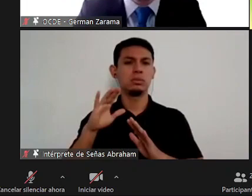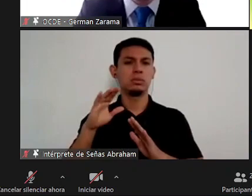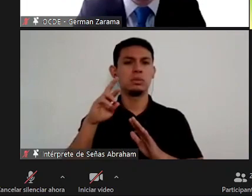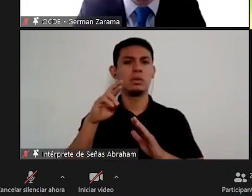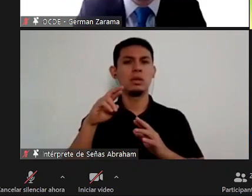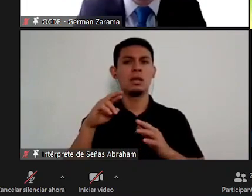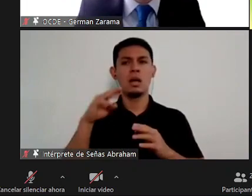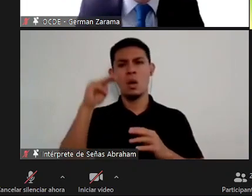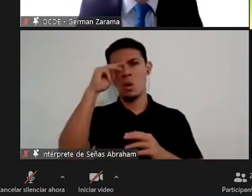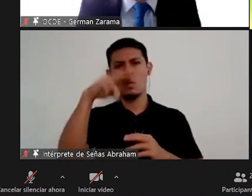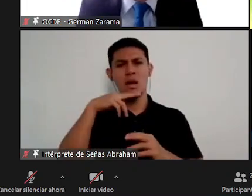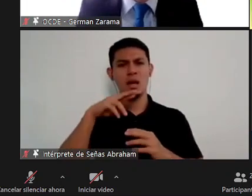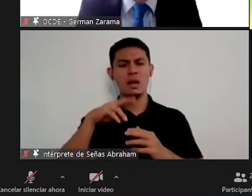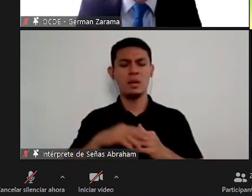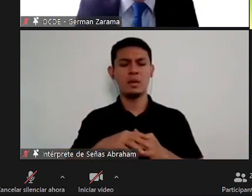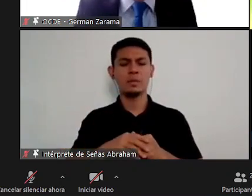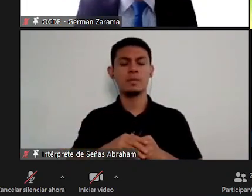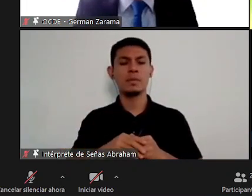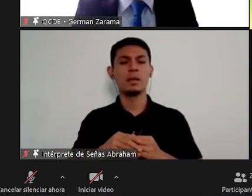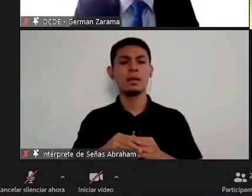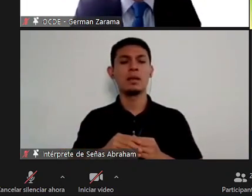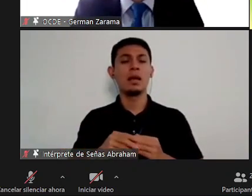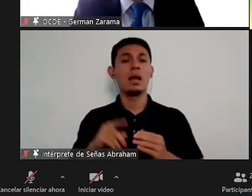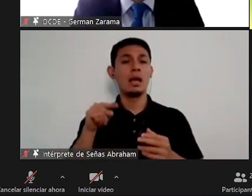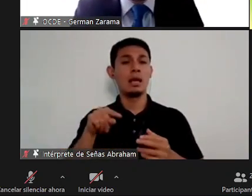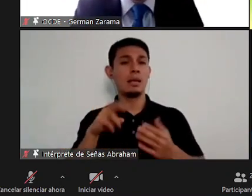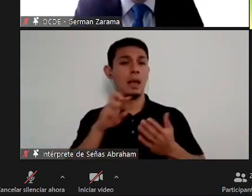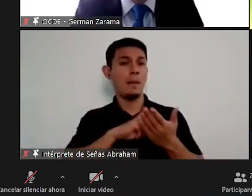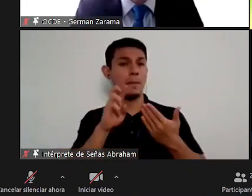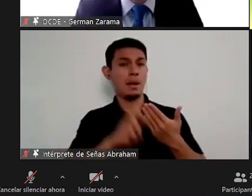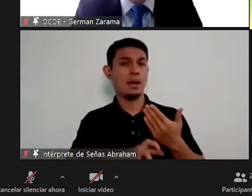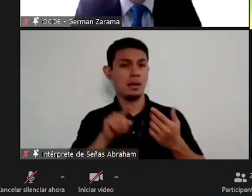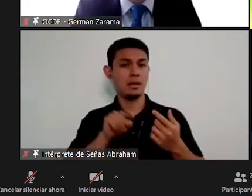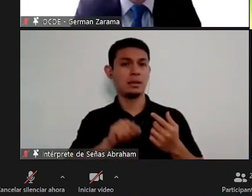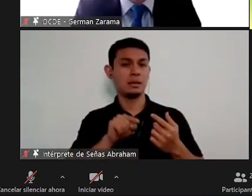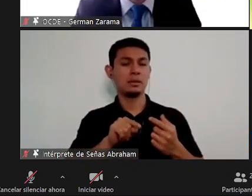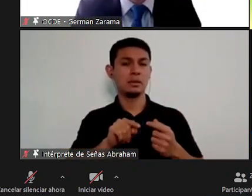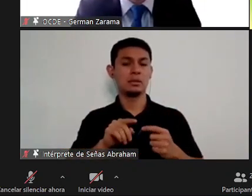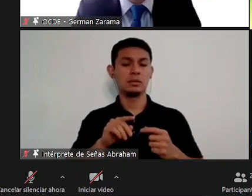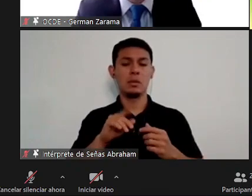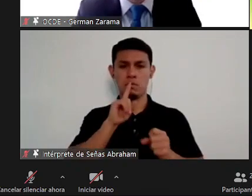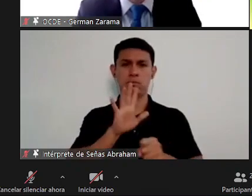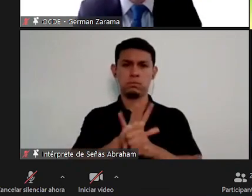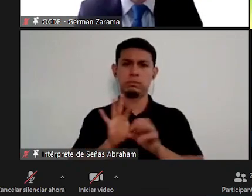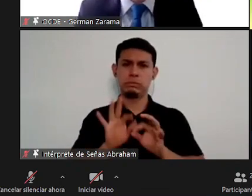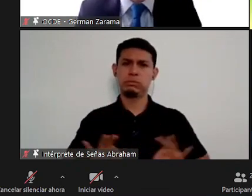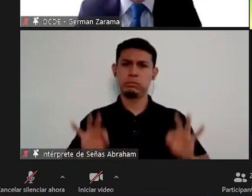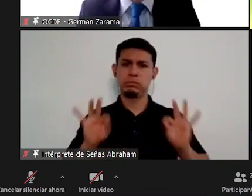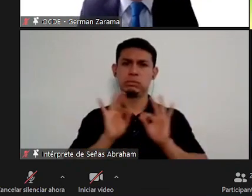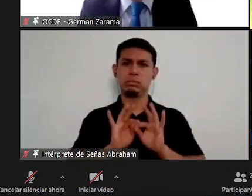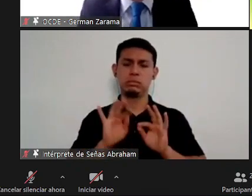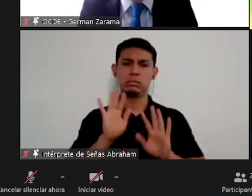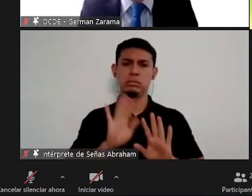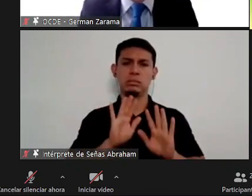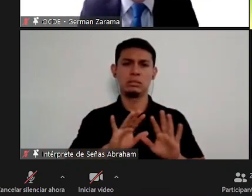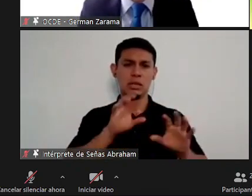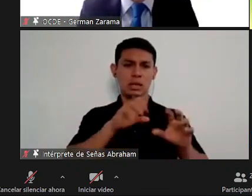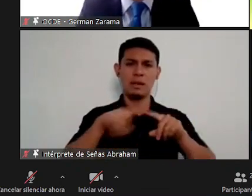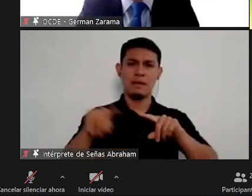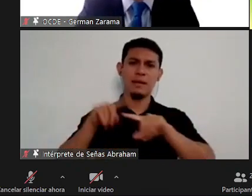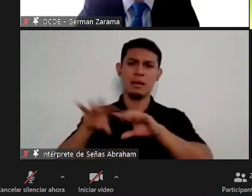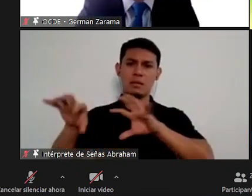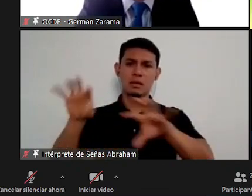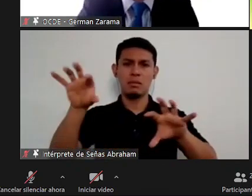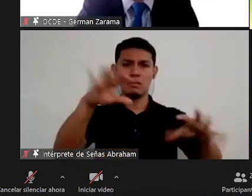standards we also think that the process resulting in this plan and the important commitments that was assumed based on the